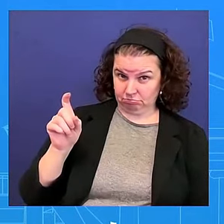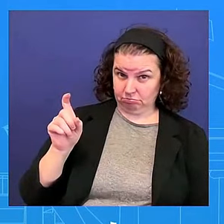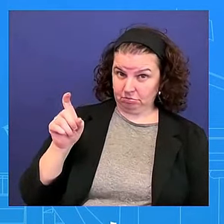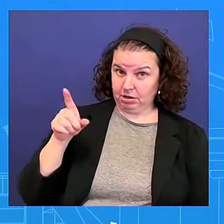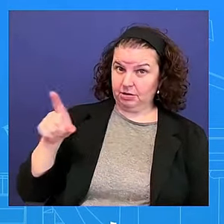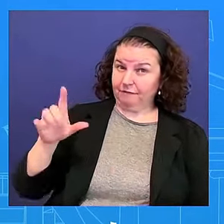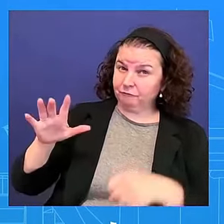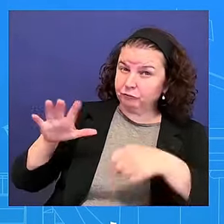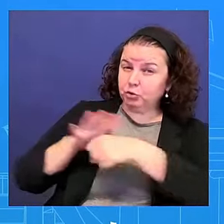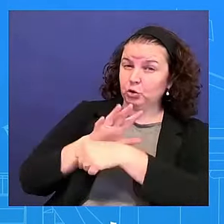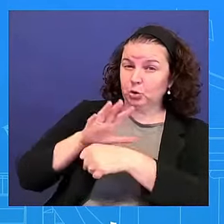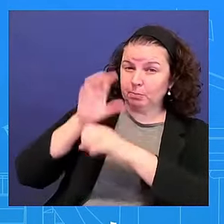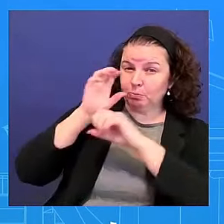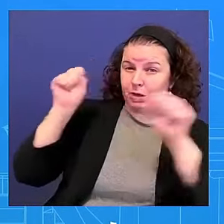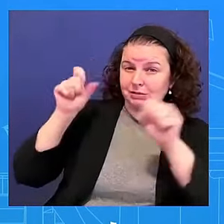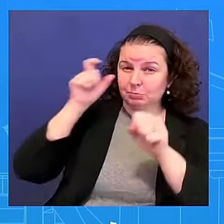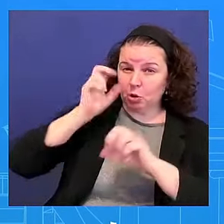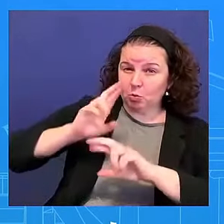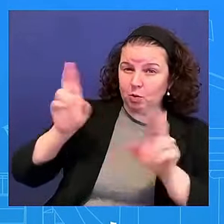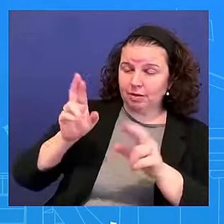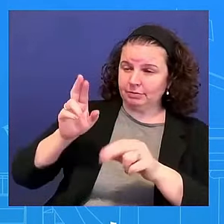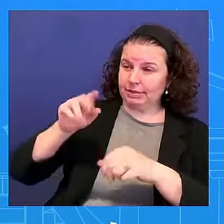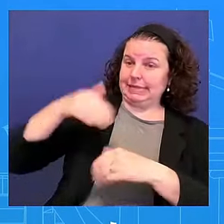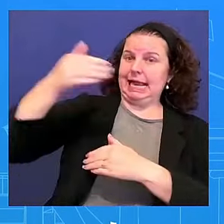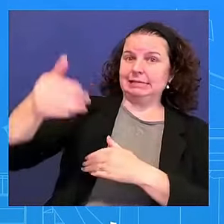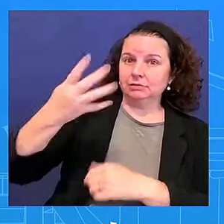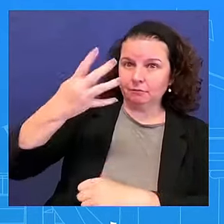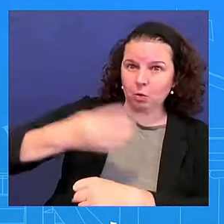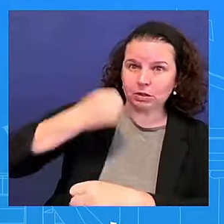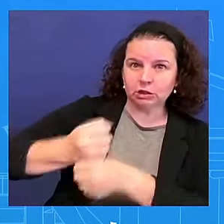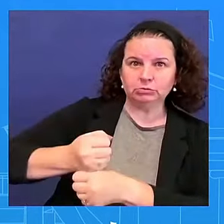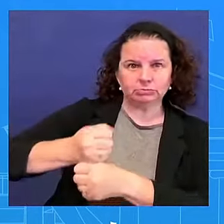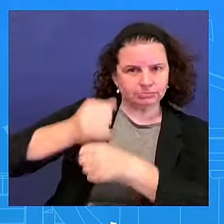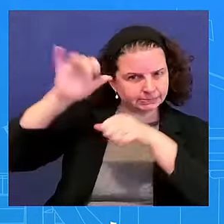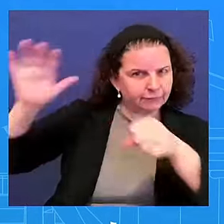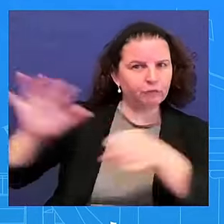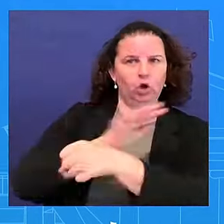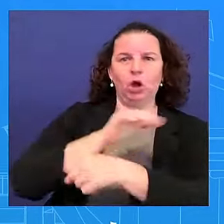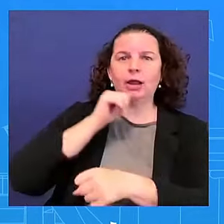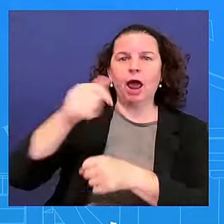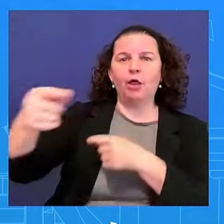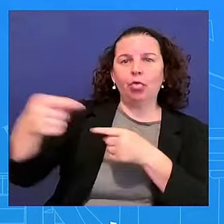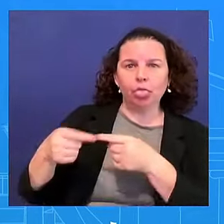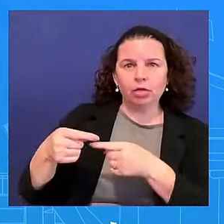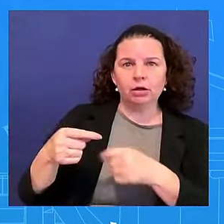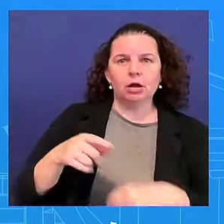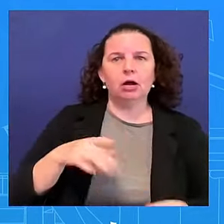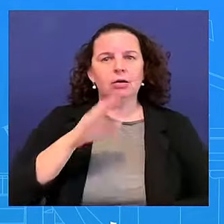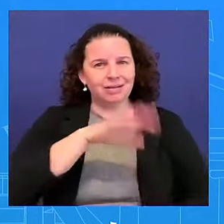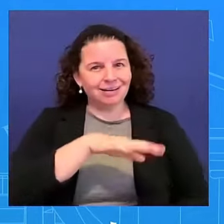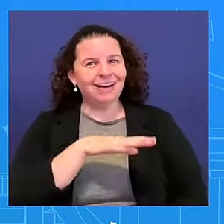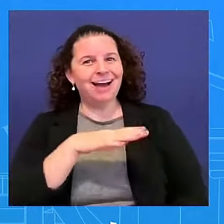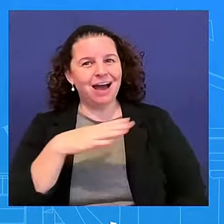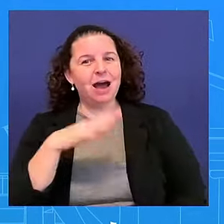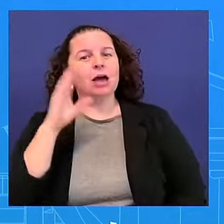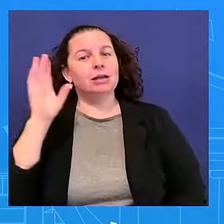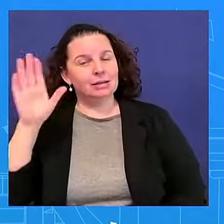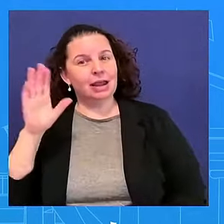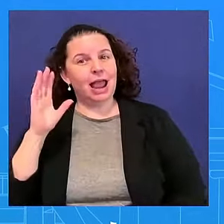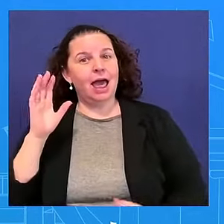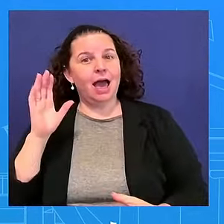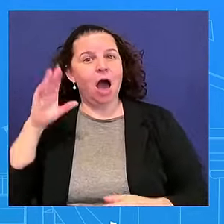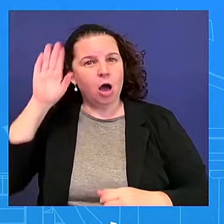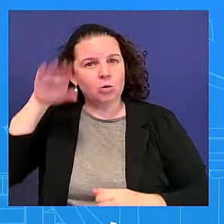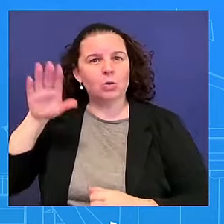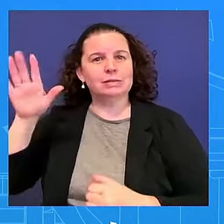you. We know the president says that his health is fine, but it's just his brain. And that he's sharpest before... He